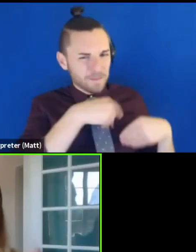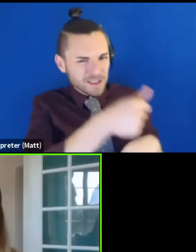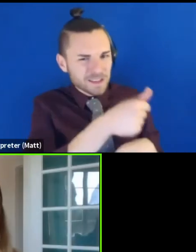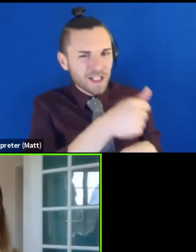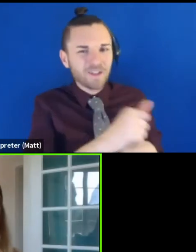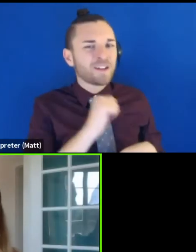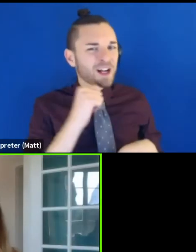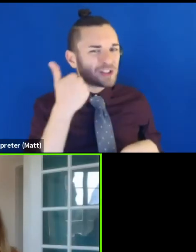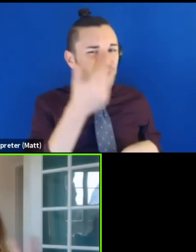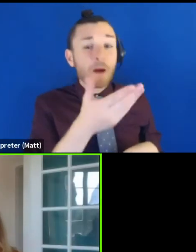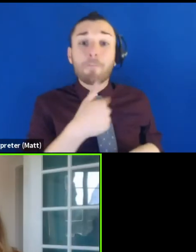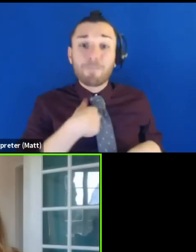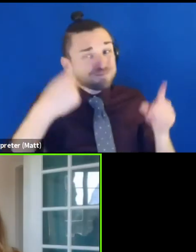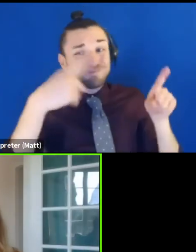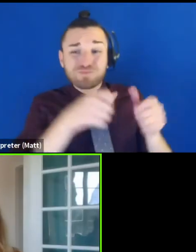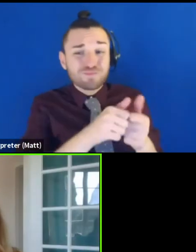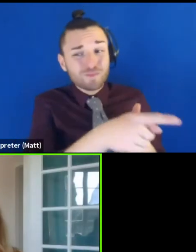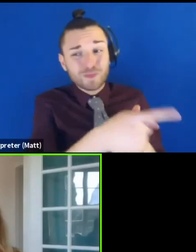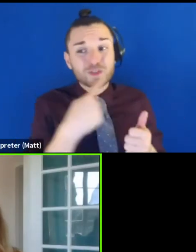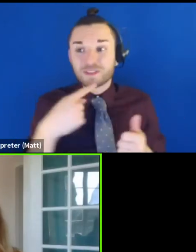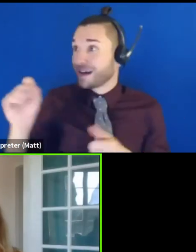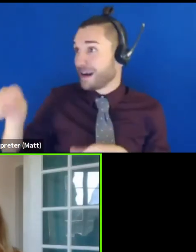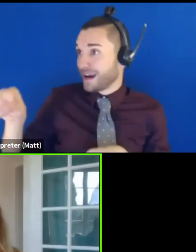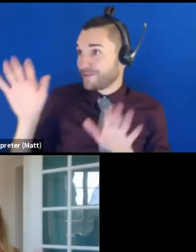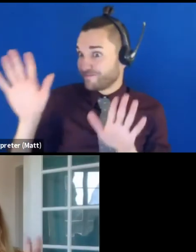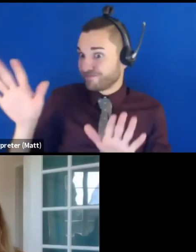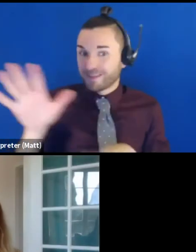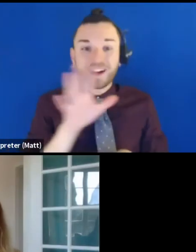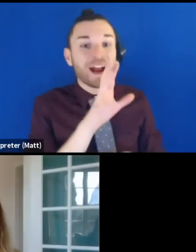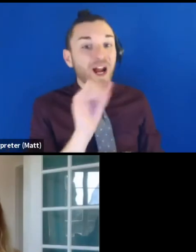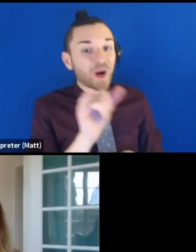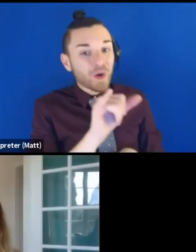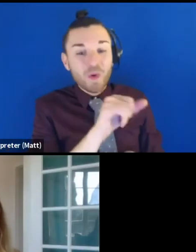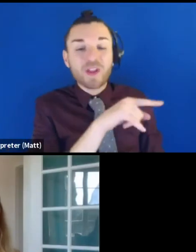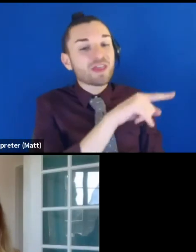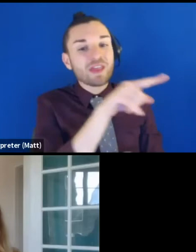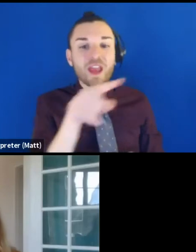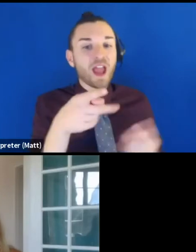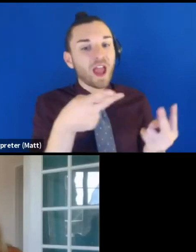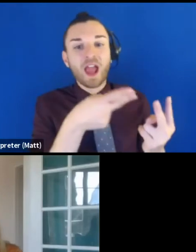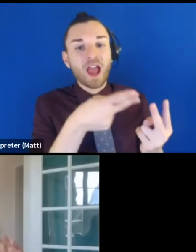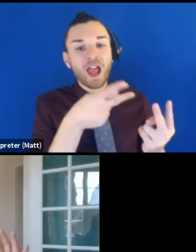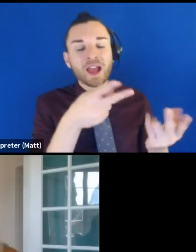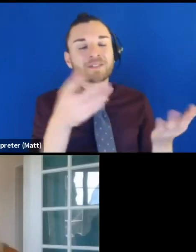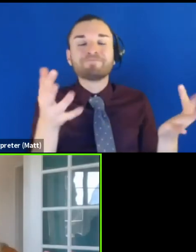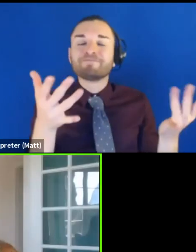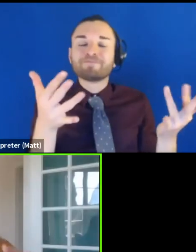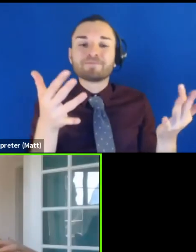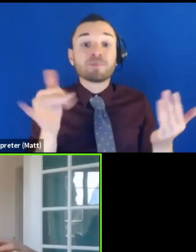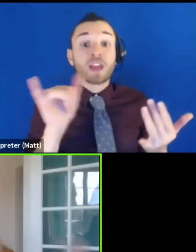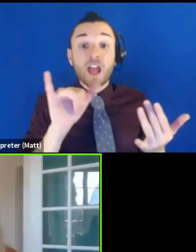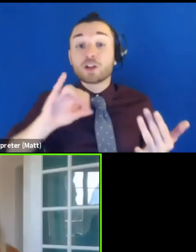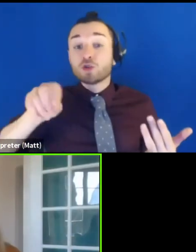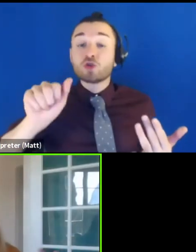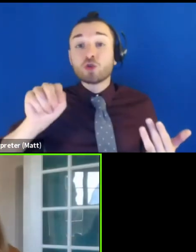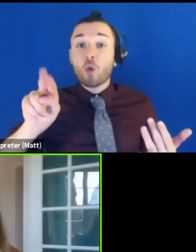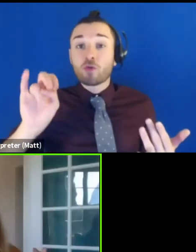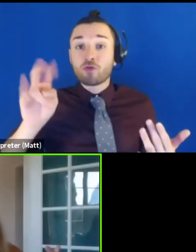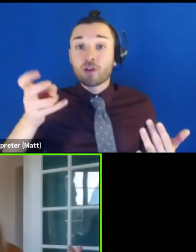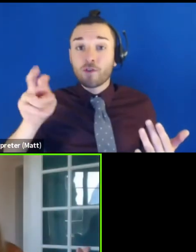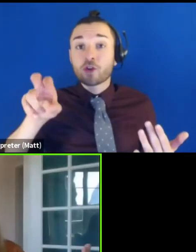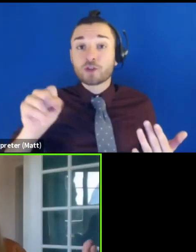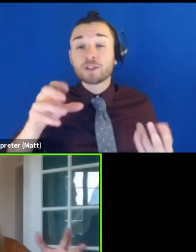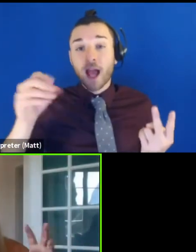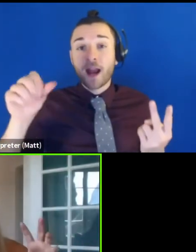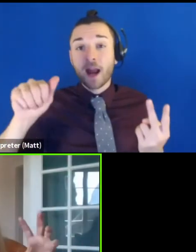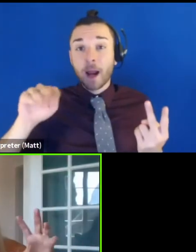I agree with you completely, and I think that they don't care about paper. In fact, Joan Rivers and Amy Schumer